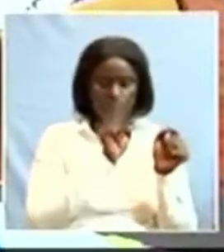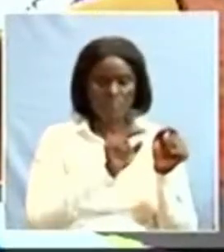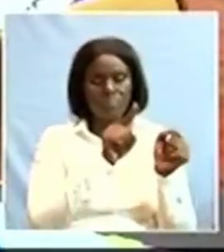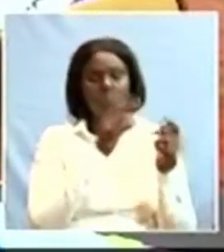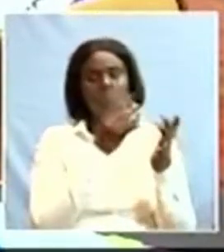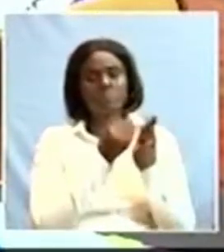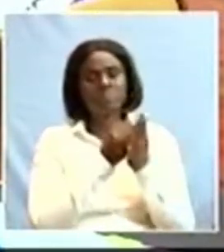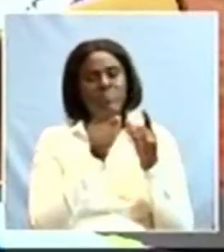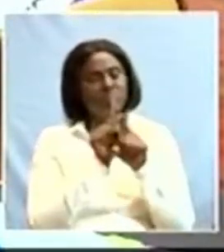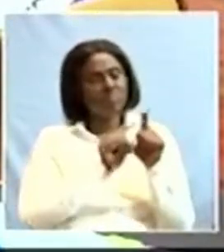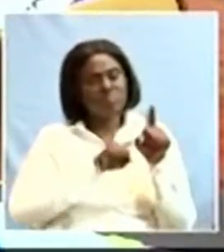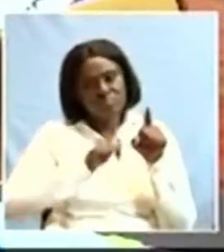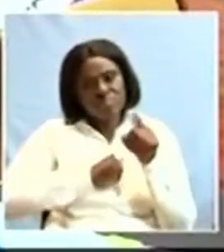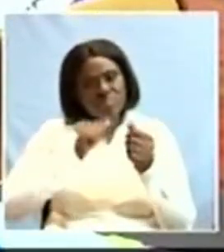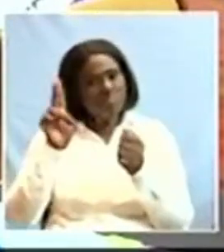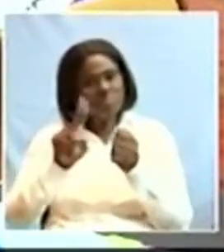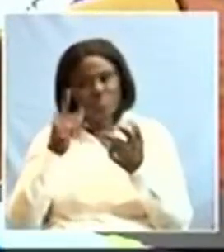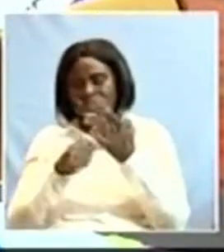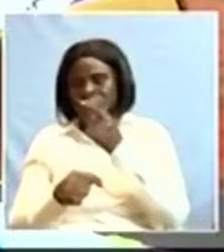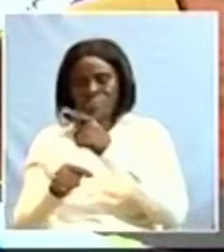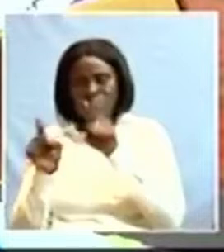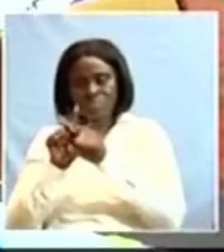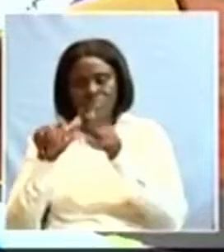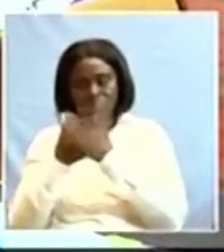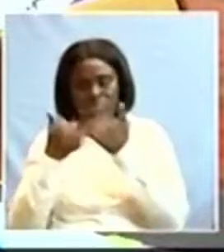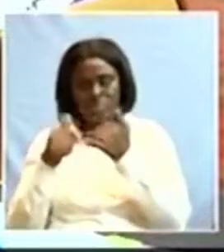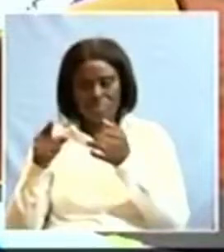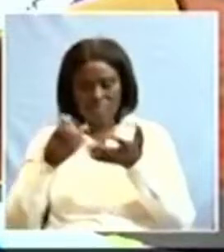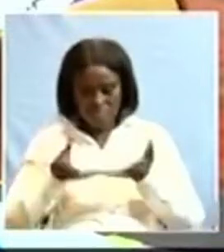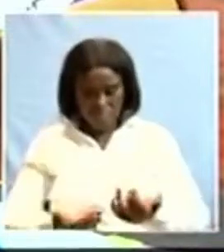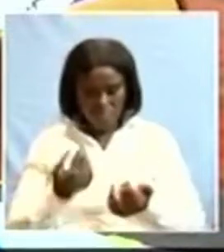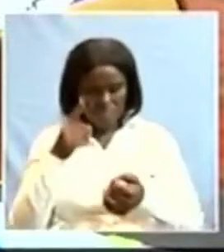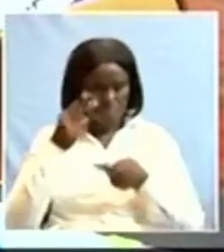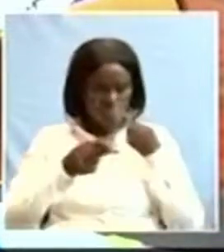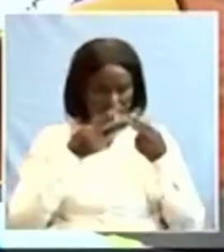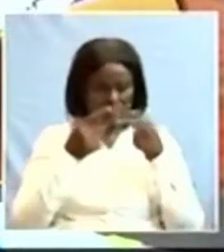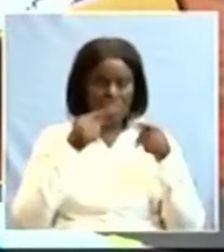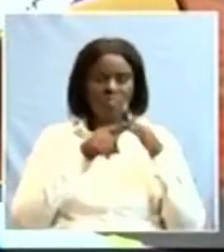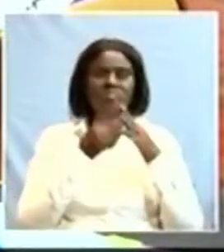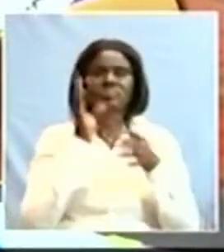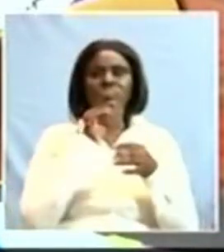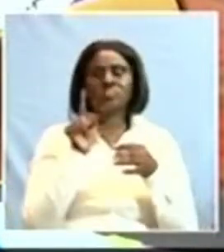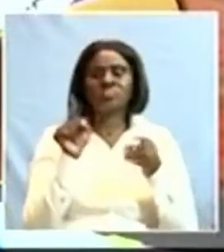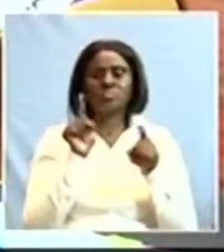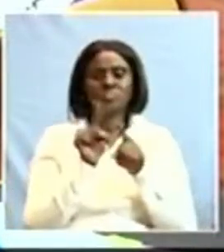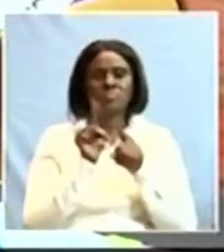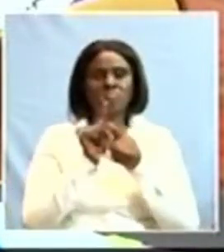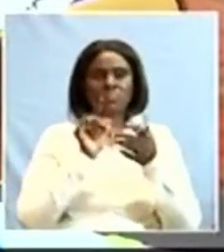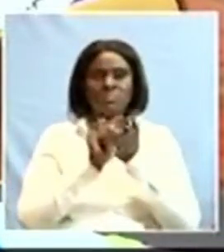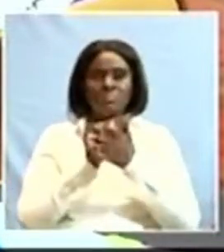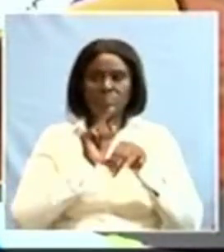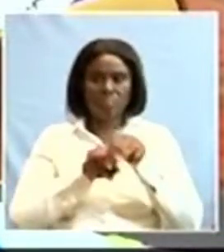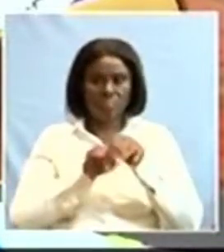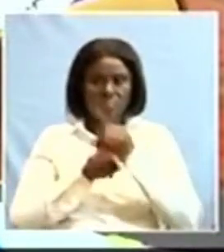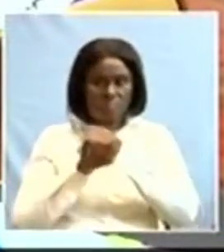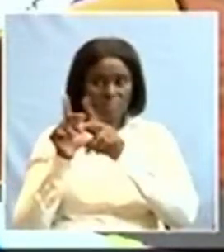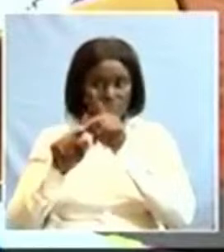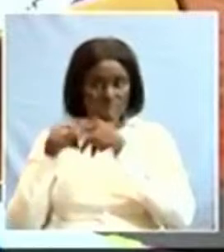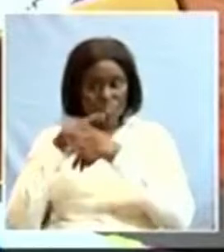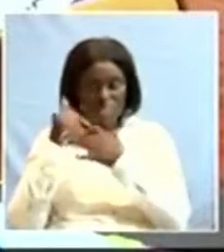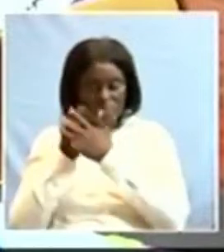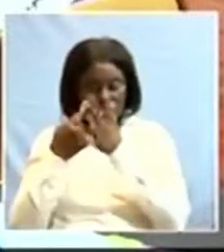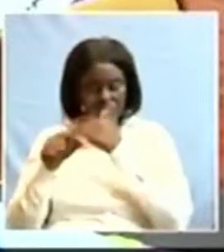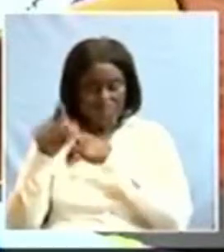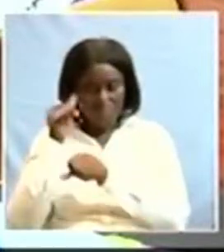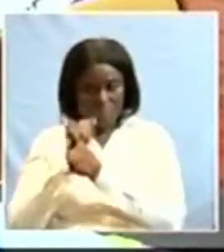money, what do we do with it? That's how now the birth of the hotel came through. And by that time, the people were doing